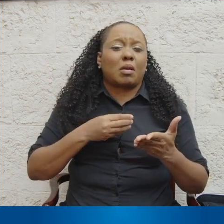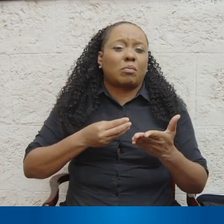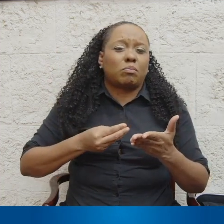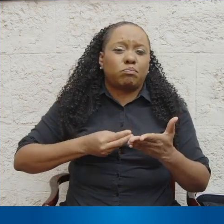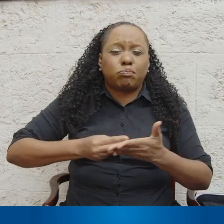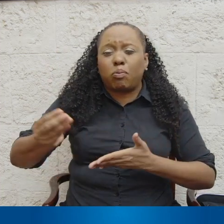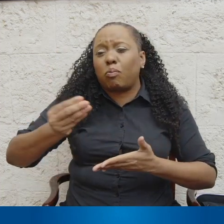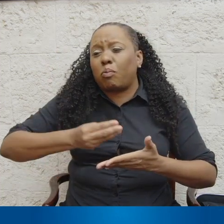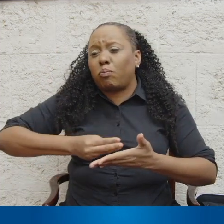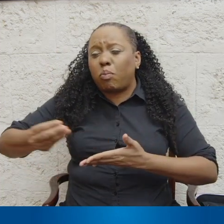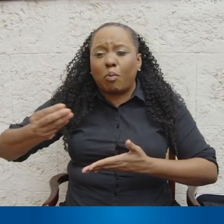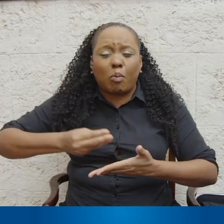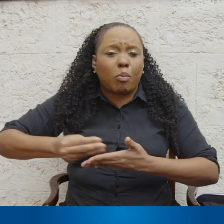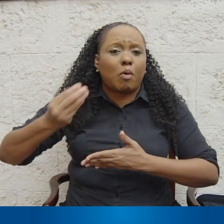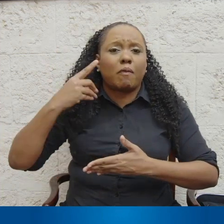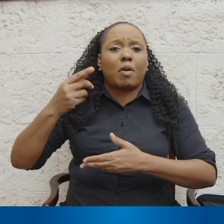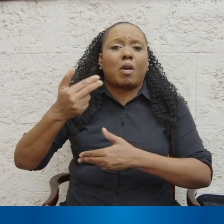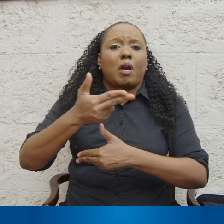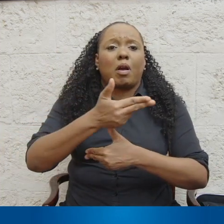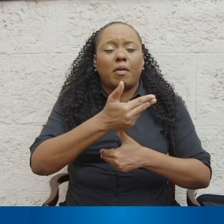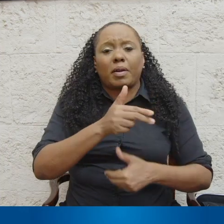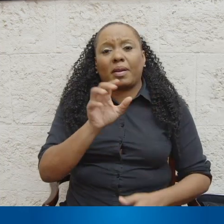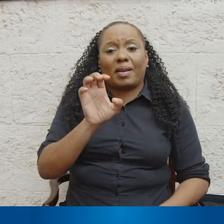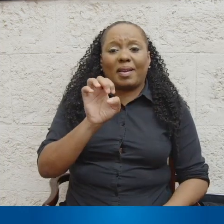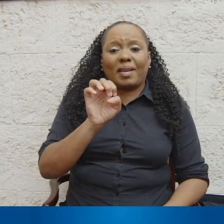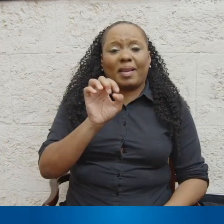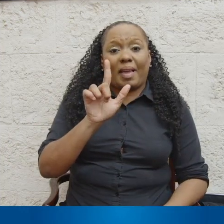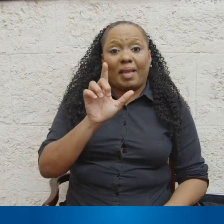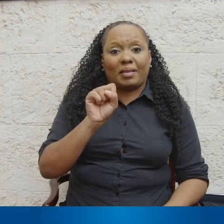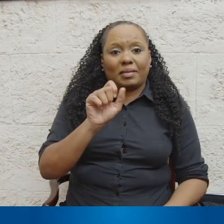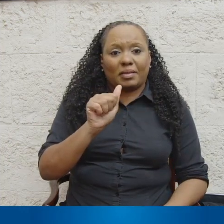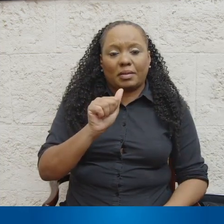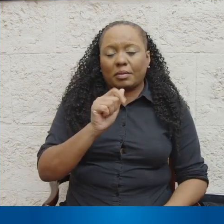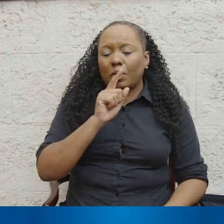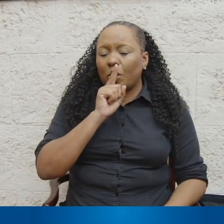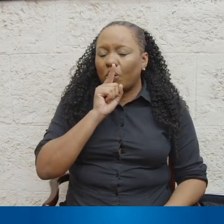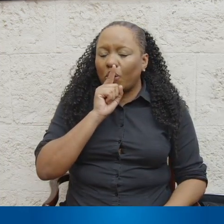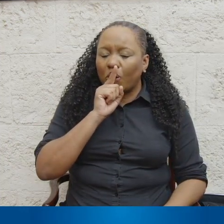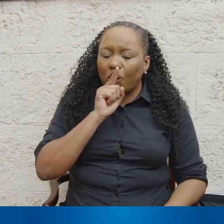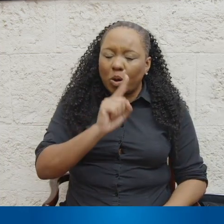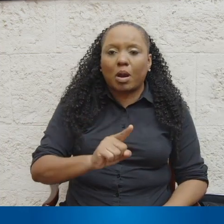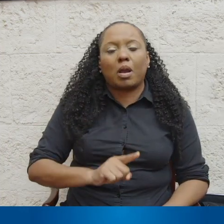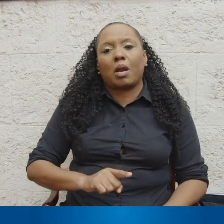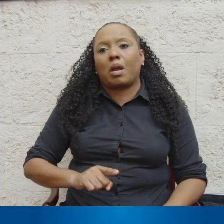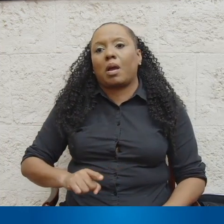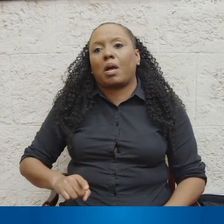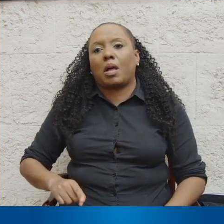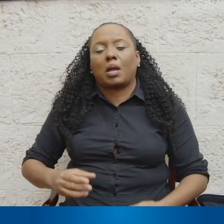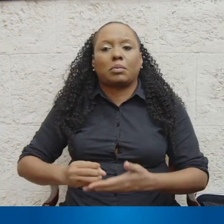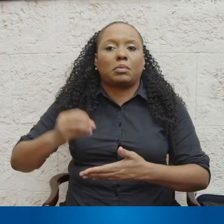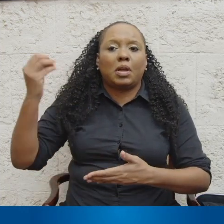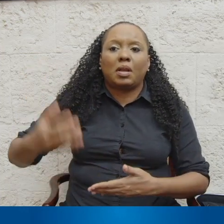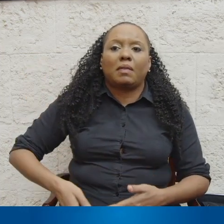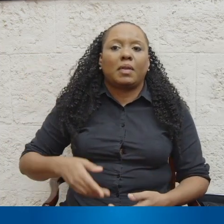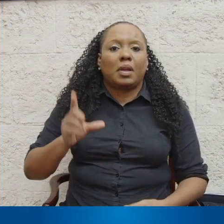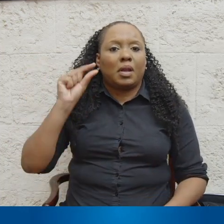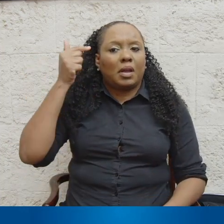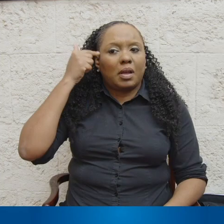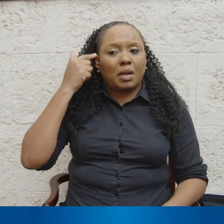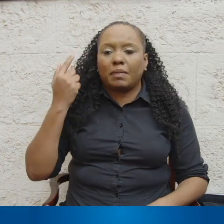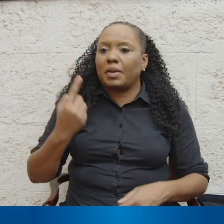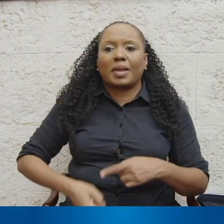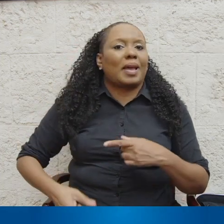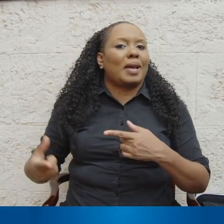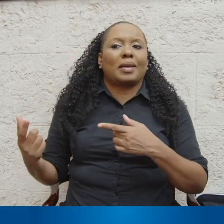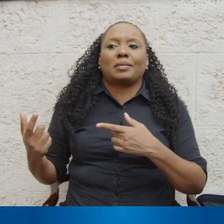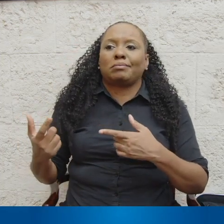the bulk of this press conference so far has been on that. It has been crippling. The government will not be in a position to do this again. So we need